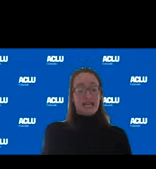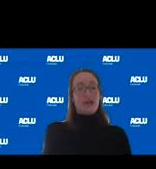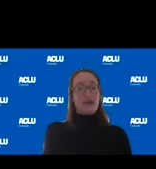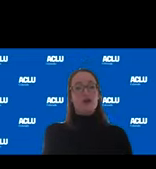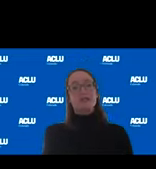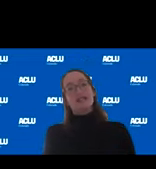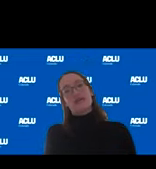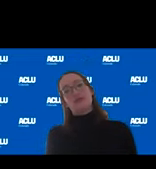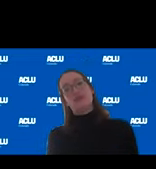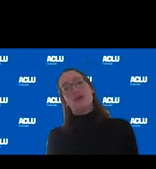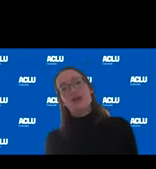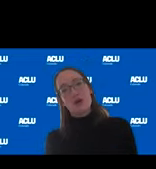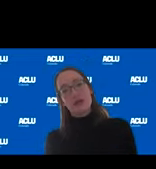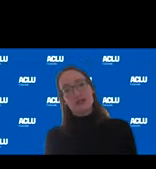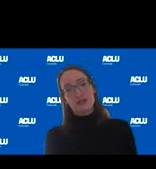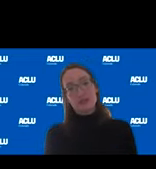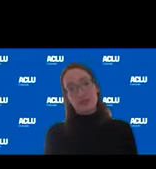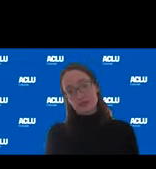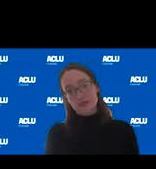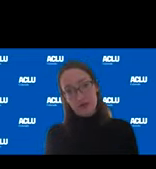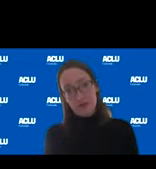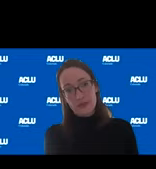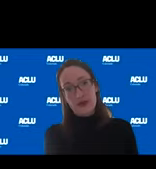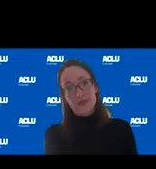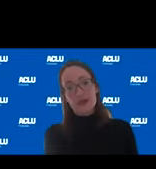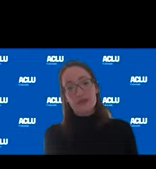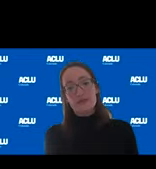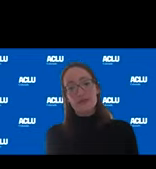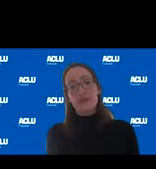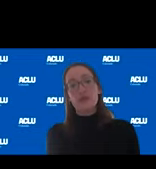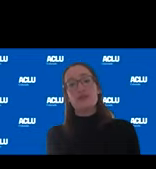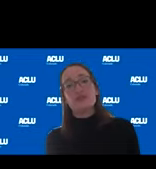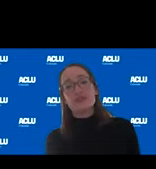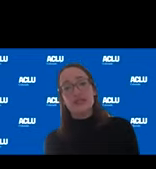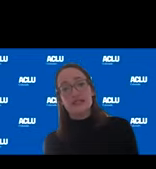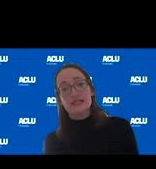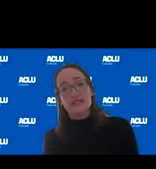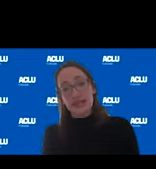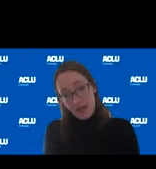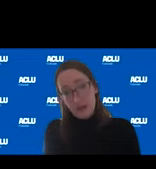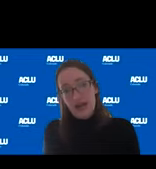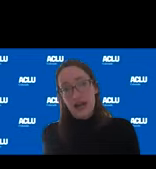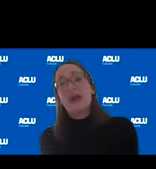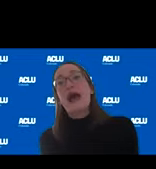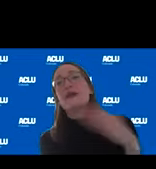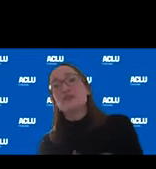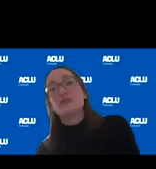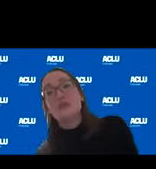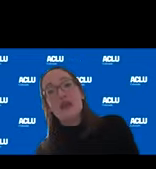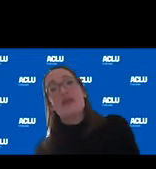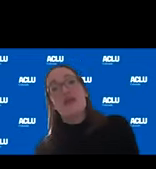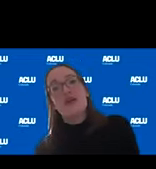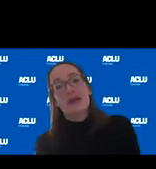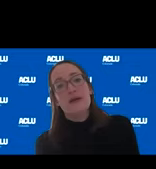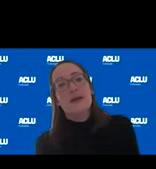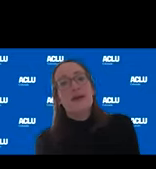say that all states have to provide no excuse absentee voting. And so that would mean that 1/3 of states that doesn't have it right now would have to